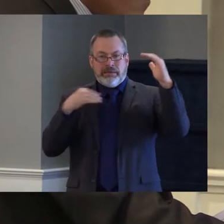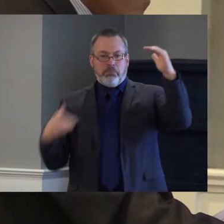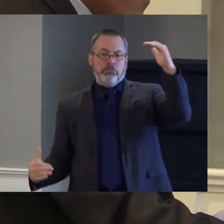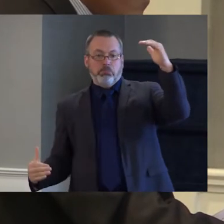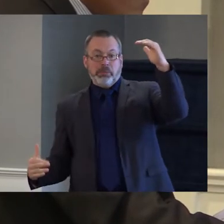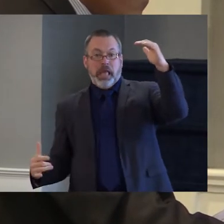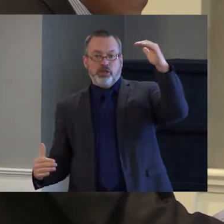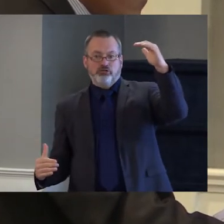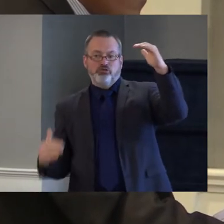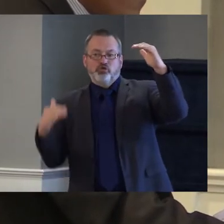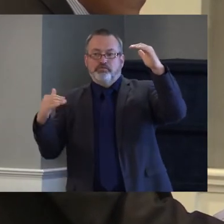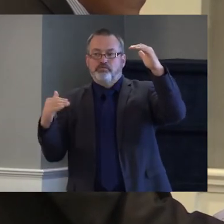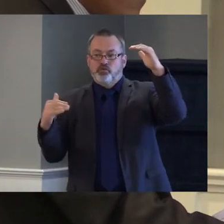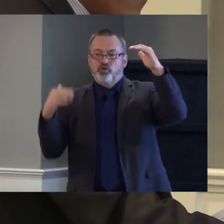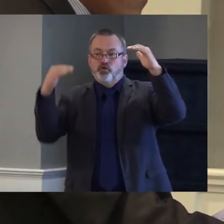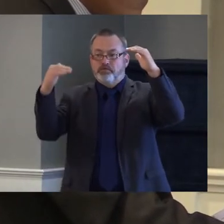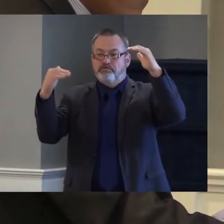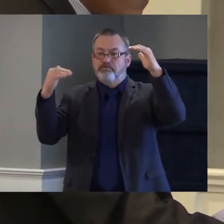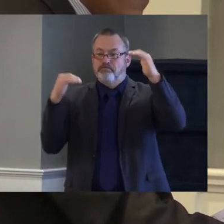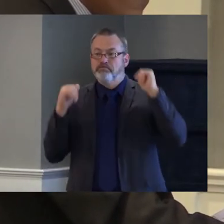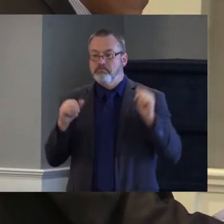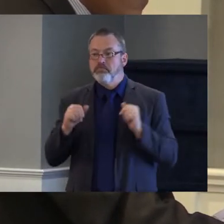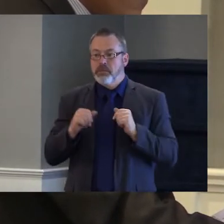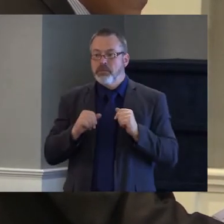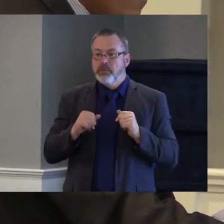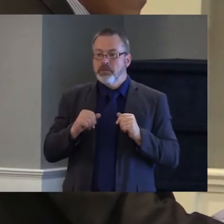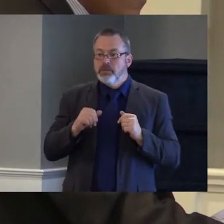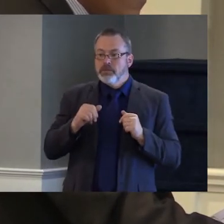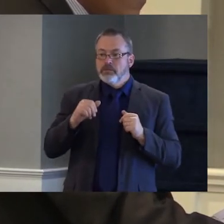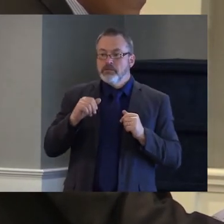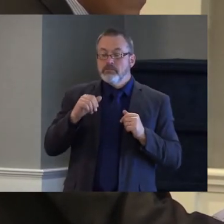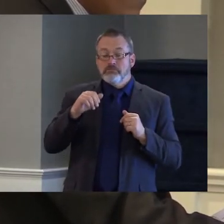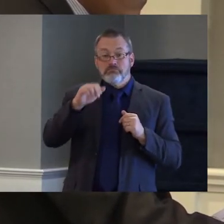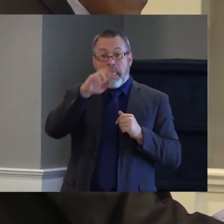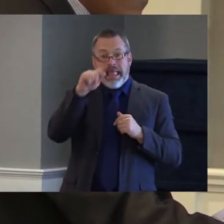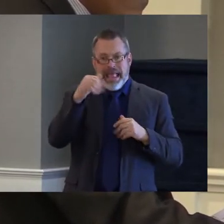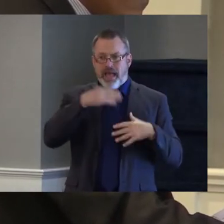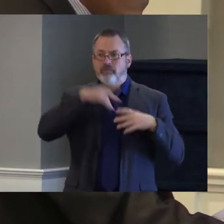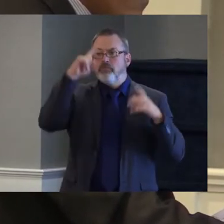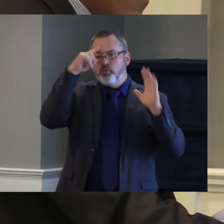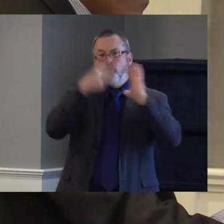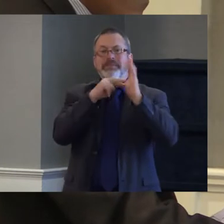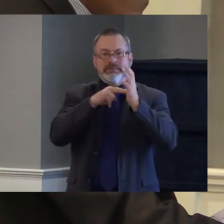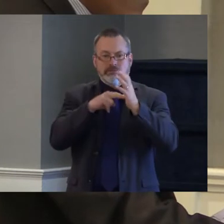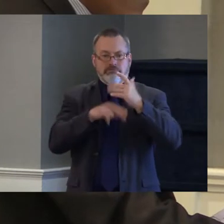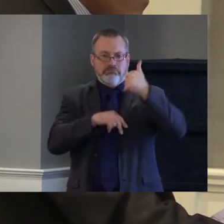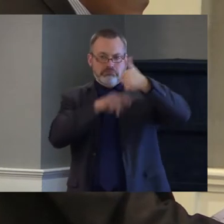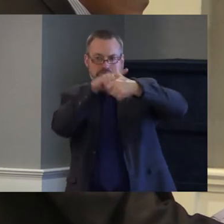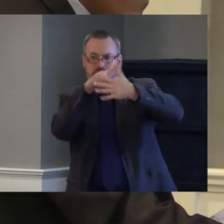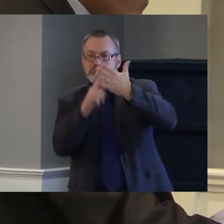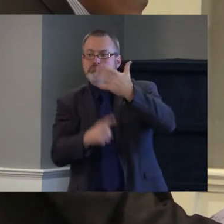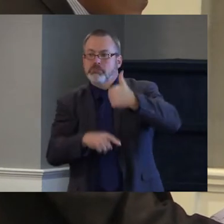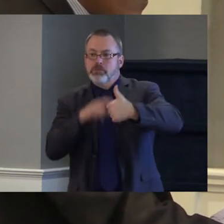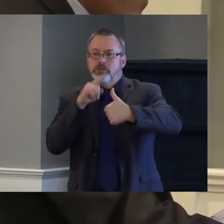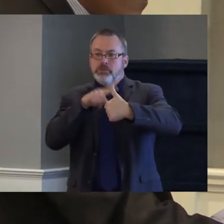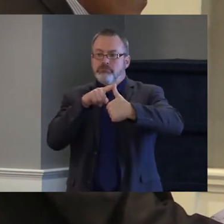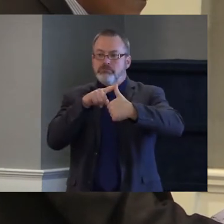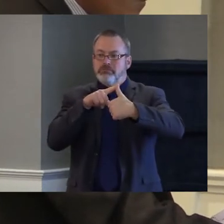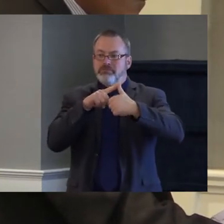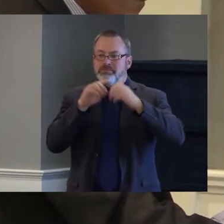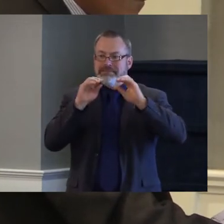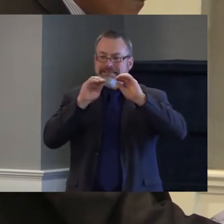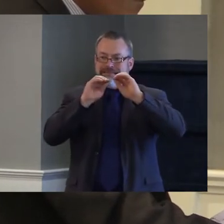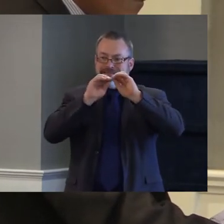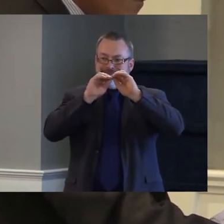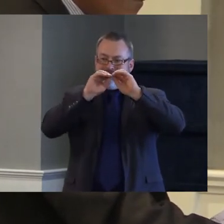ADA has four purposes. Quote, one, to provide a clear and comprehensive national mandate for the